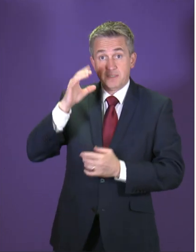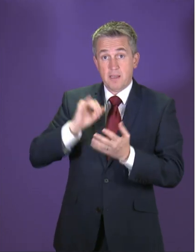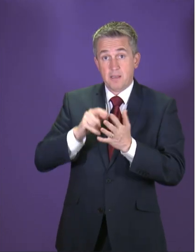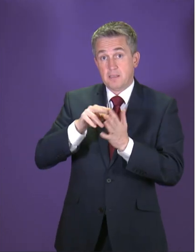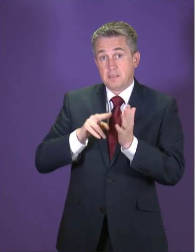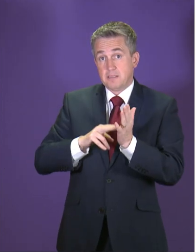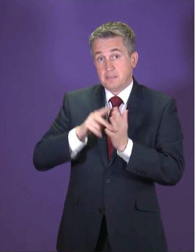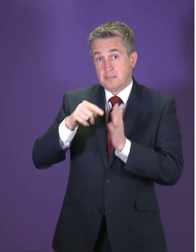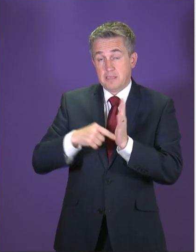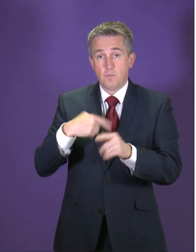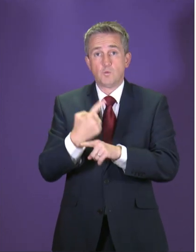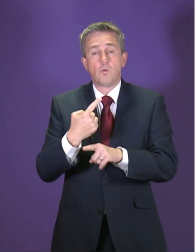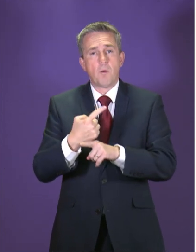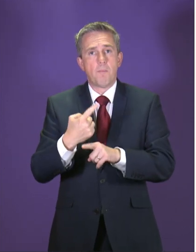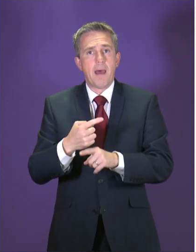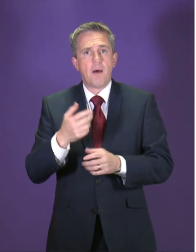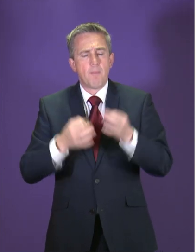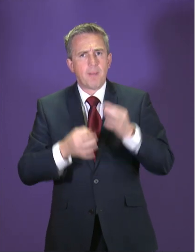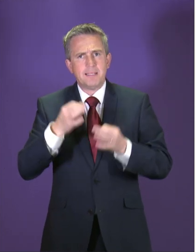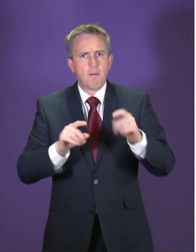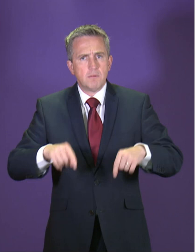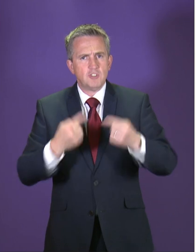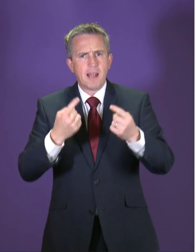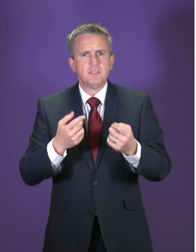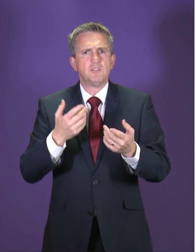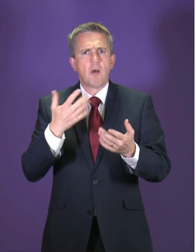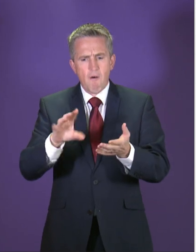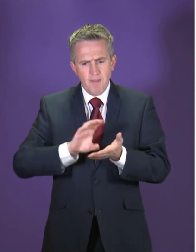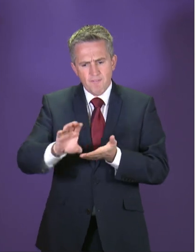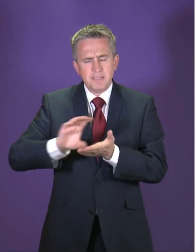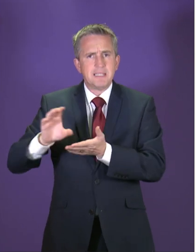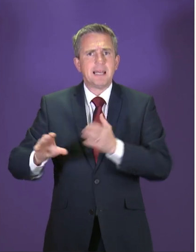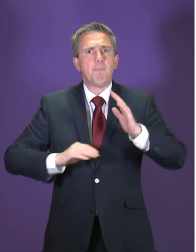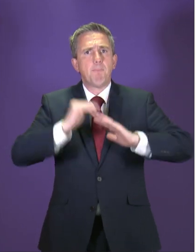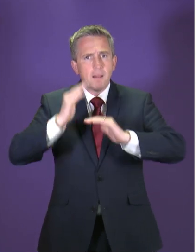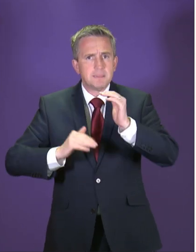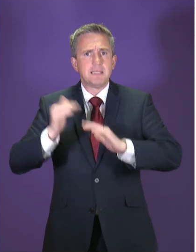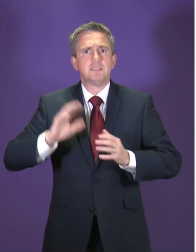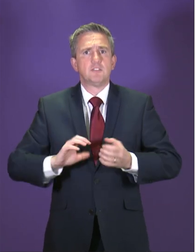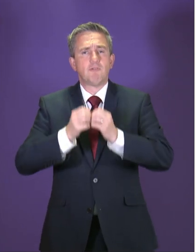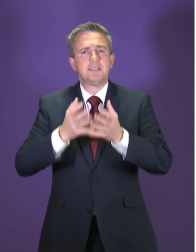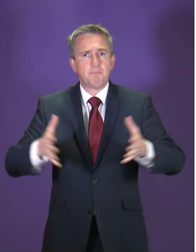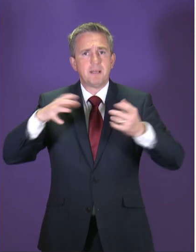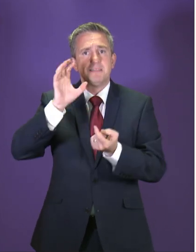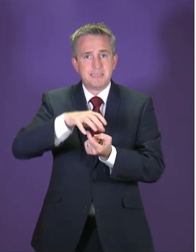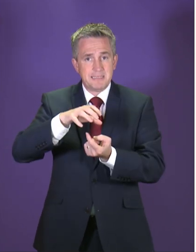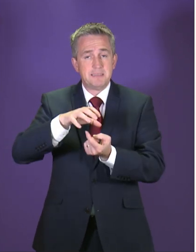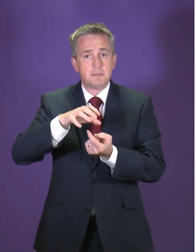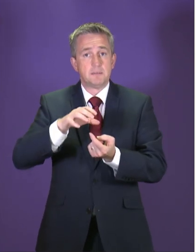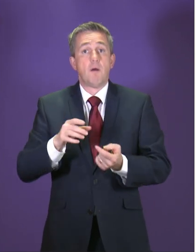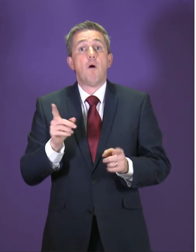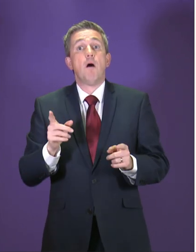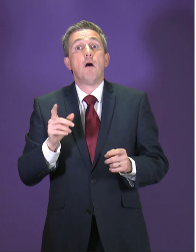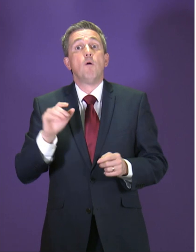political challenges are of investing in people, buildings and cities. And he'll be joined, I hope, by Skype, or